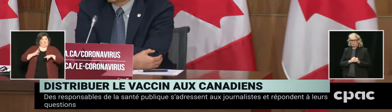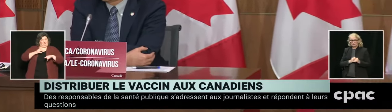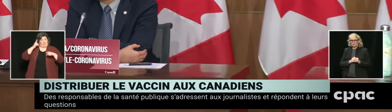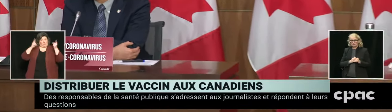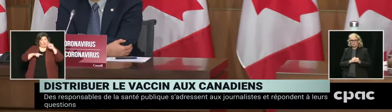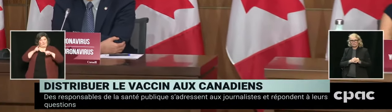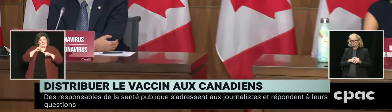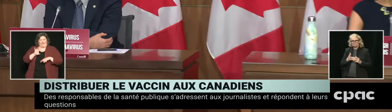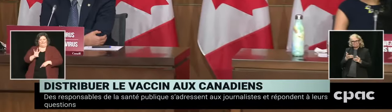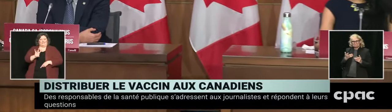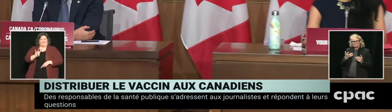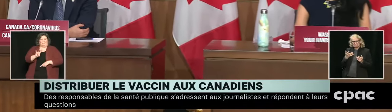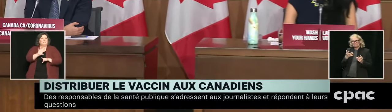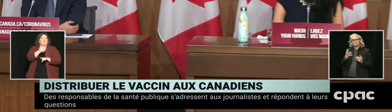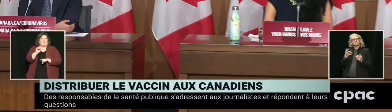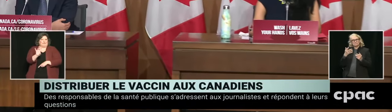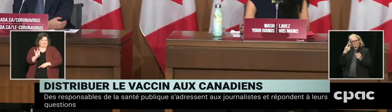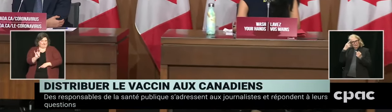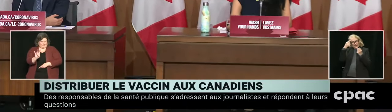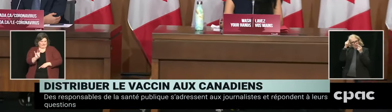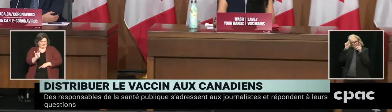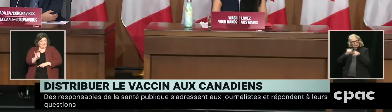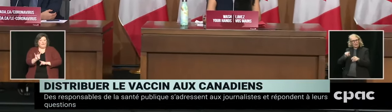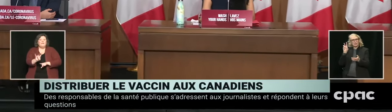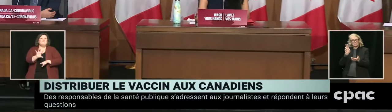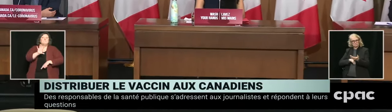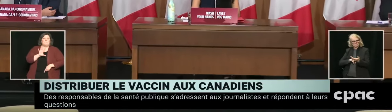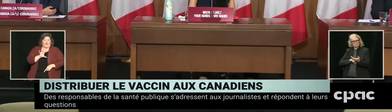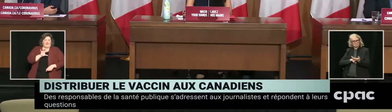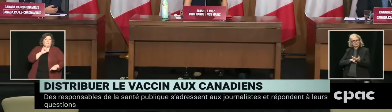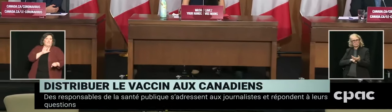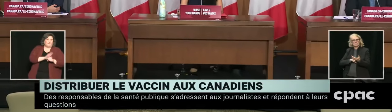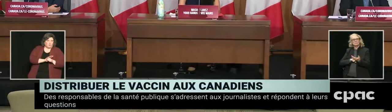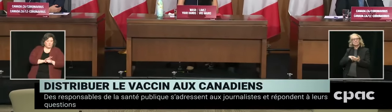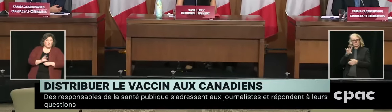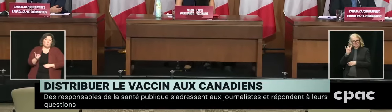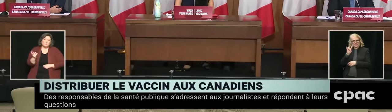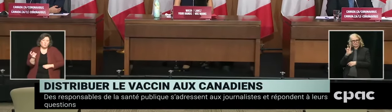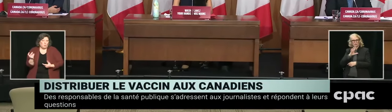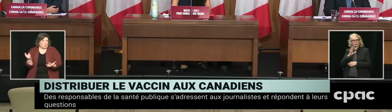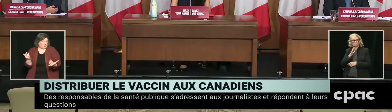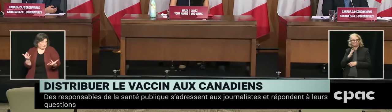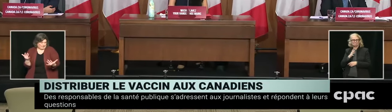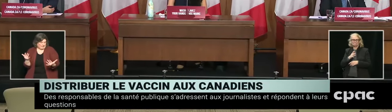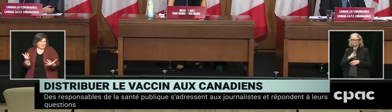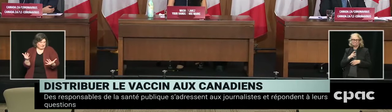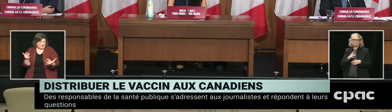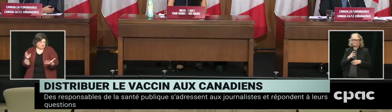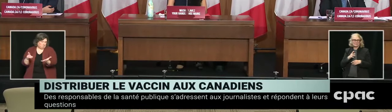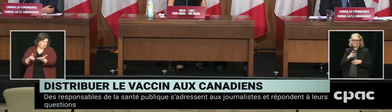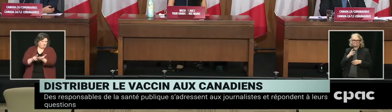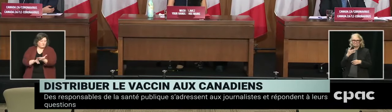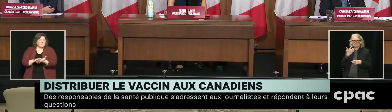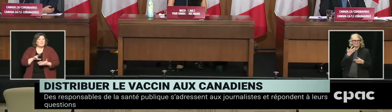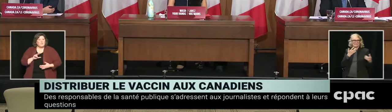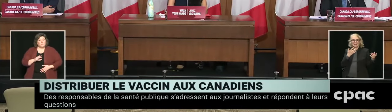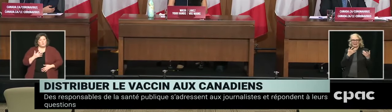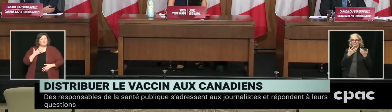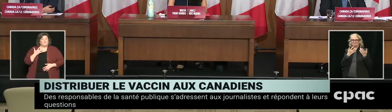candidates. 5, as I indicated in my remarks, are firm and 2 are being finalized. The agreements are advanced purchase order